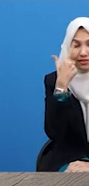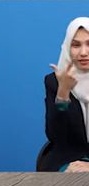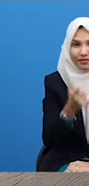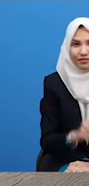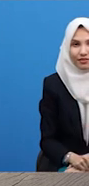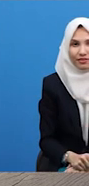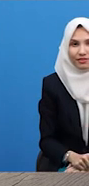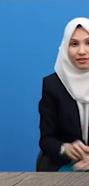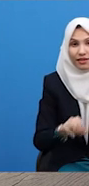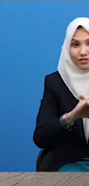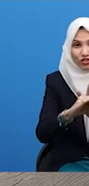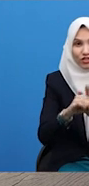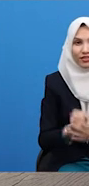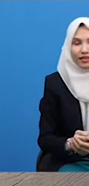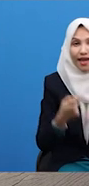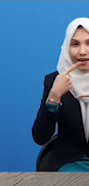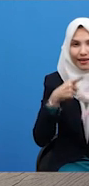the sample answer.